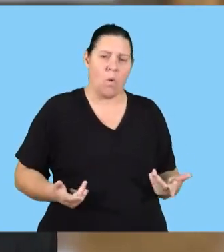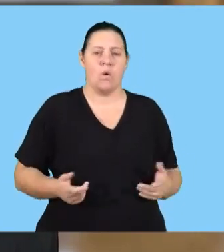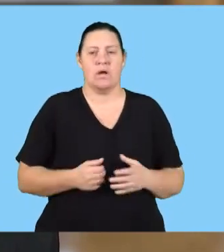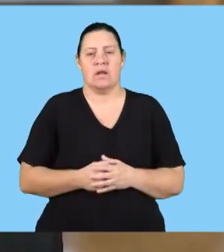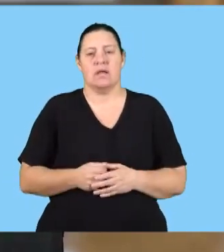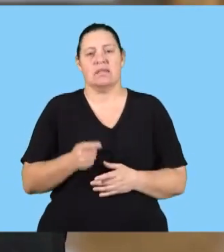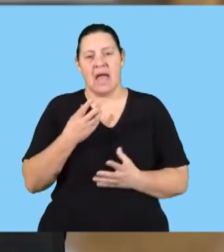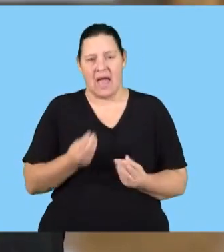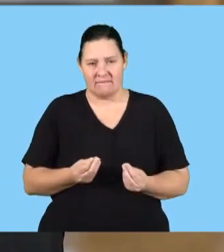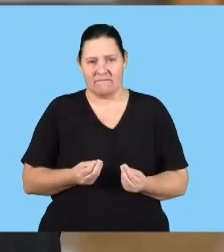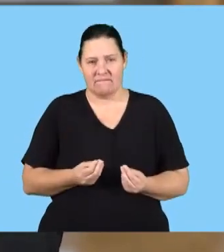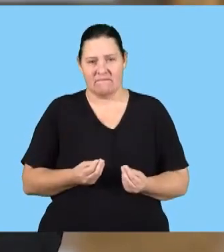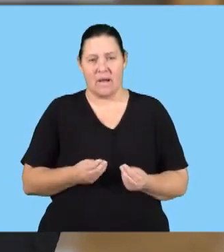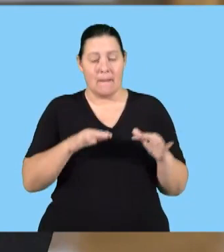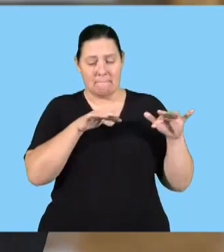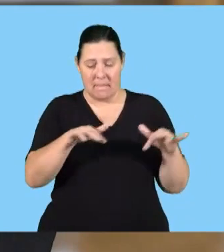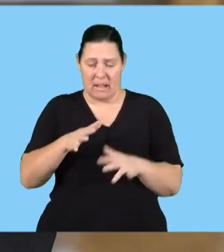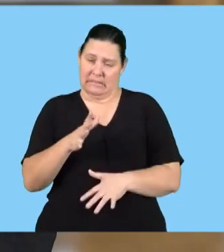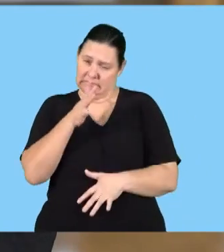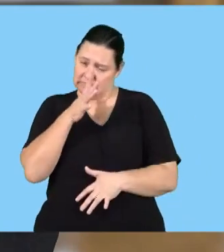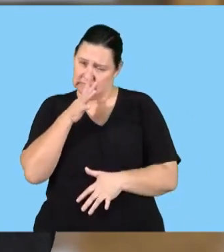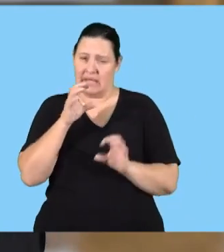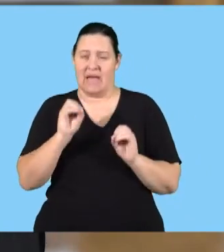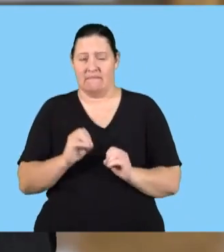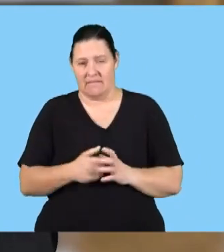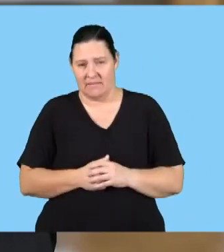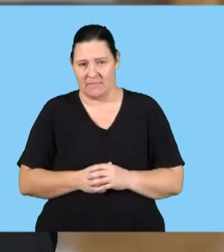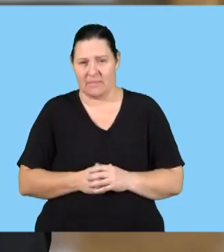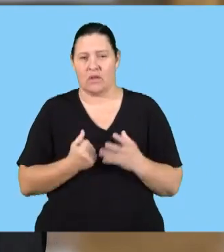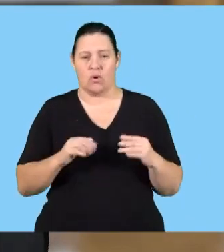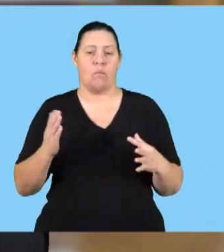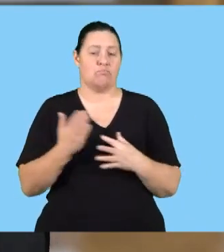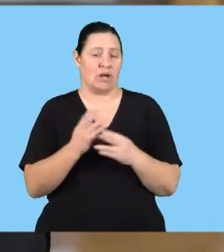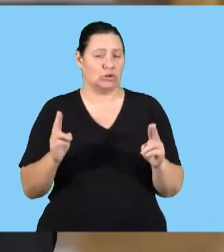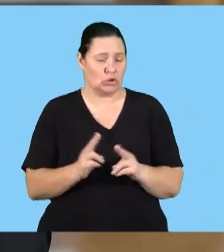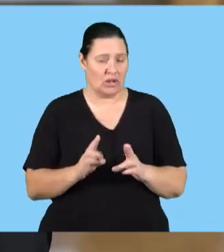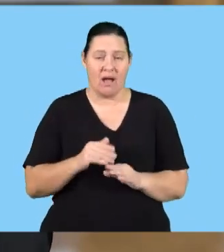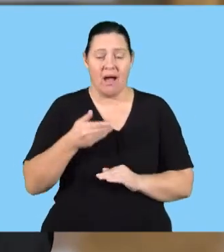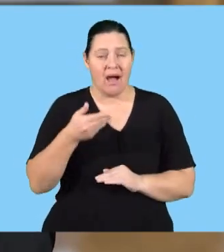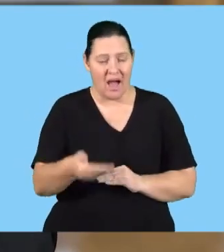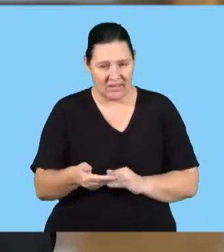example or as a reason that they have big population. Right, guys, let us quickly take a